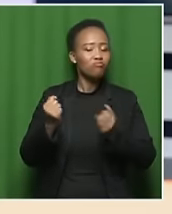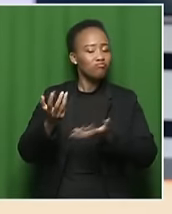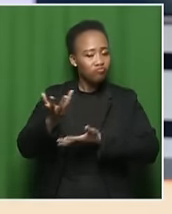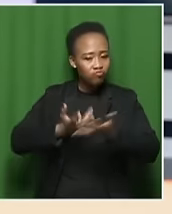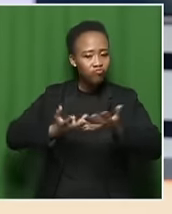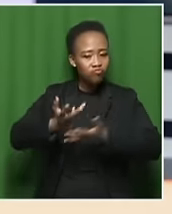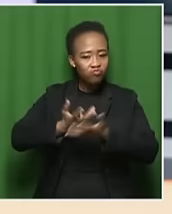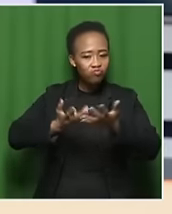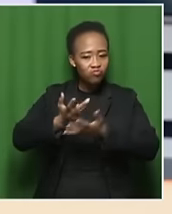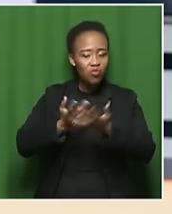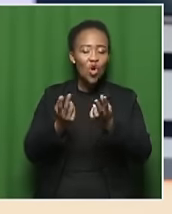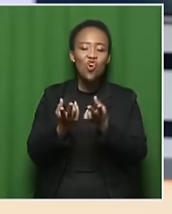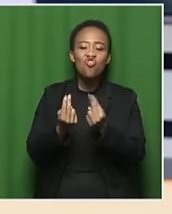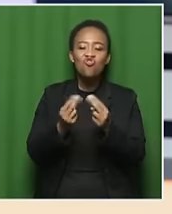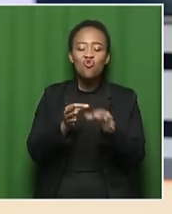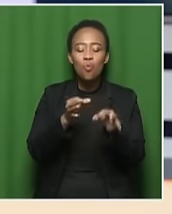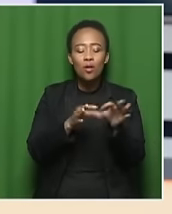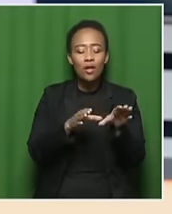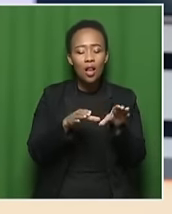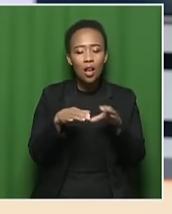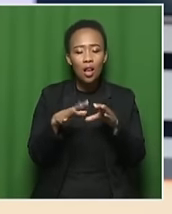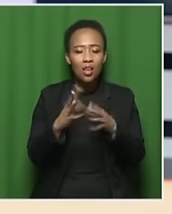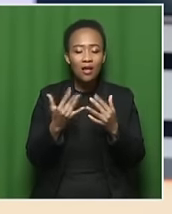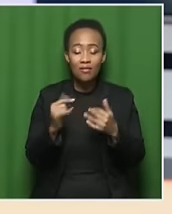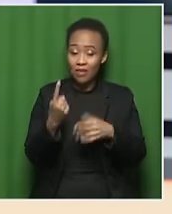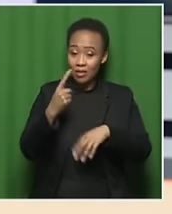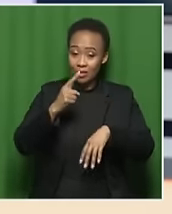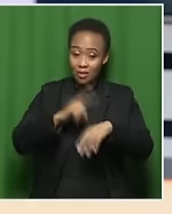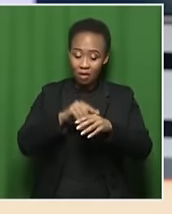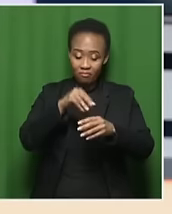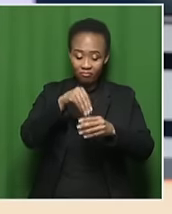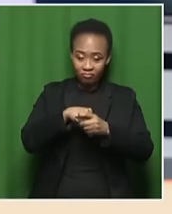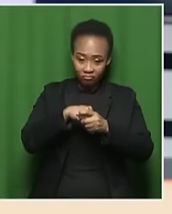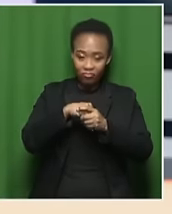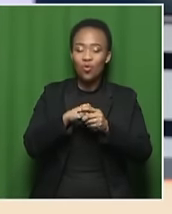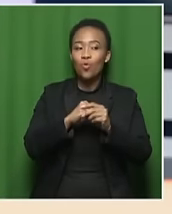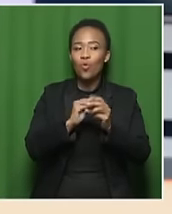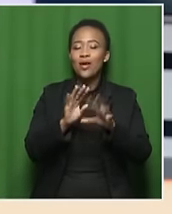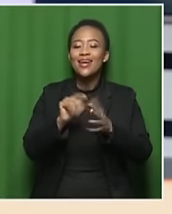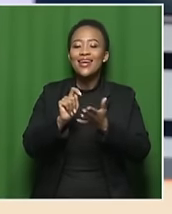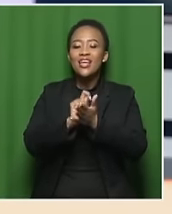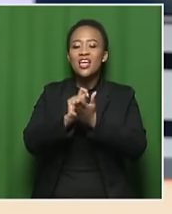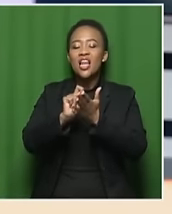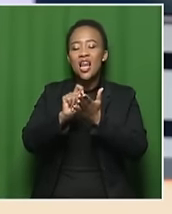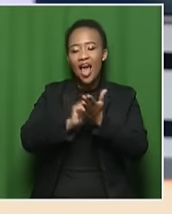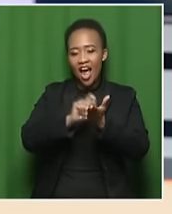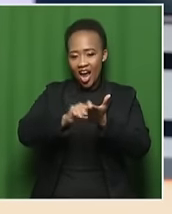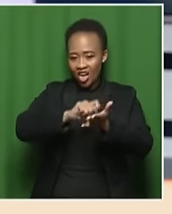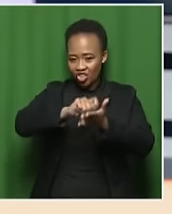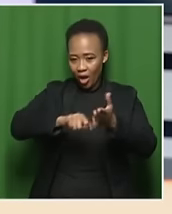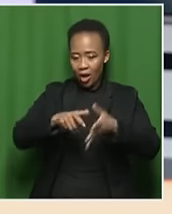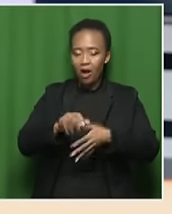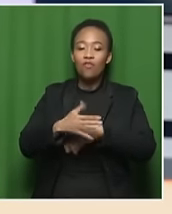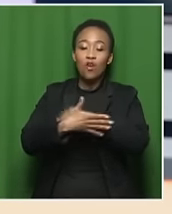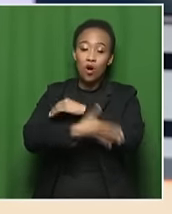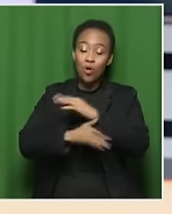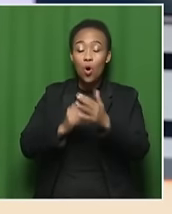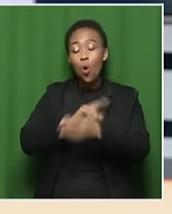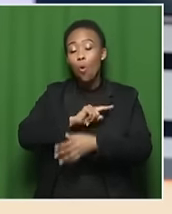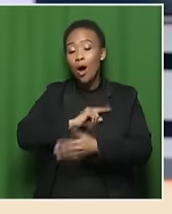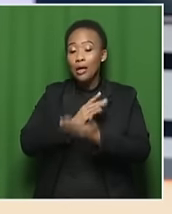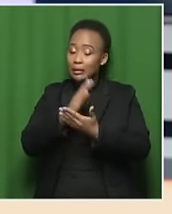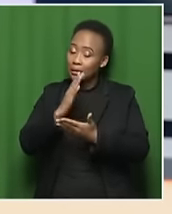to the elections, the general elections in the country, because some of the parties have already contested at the